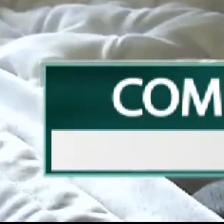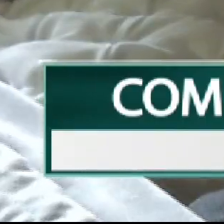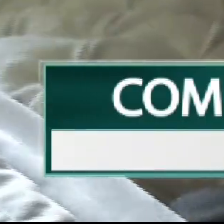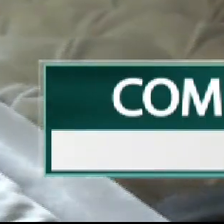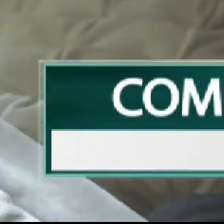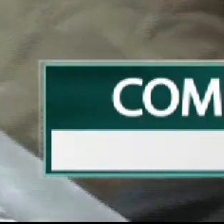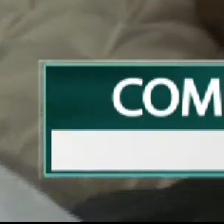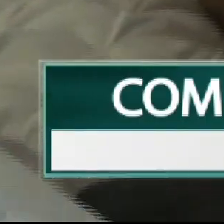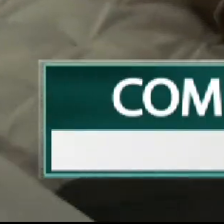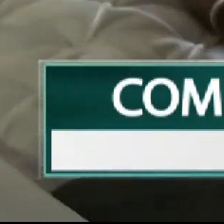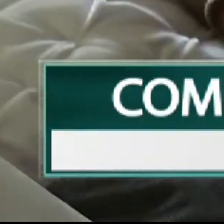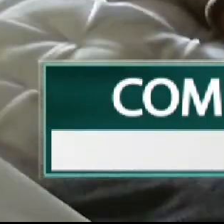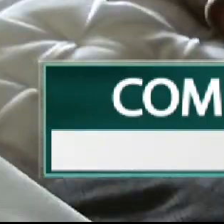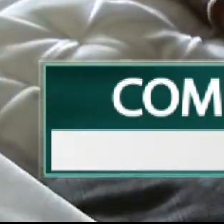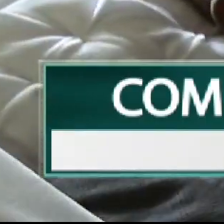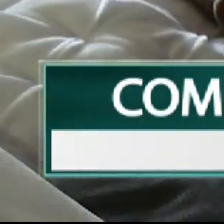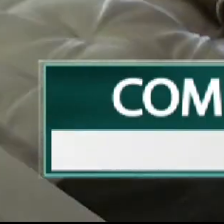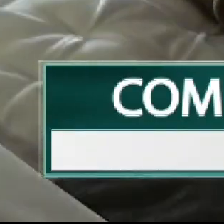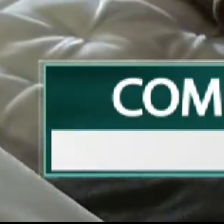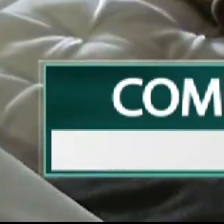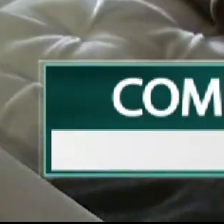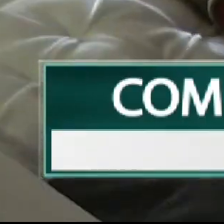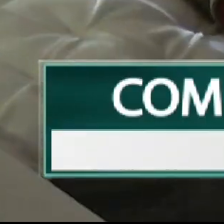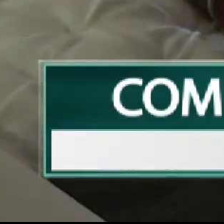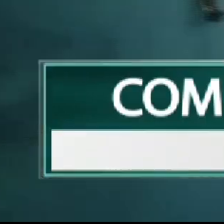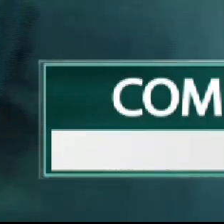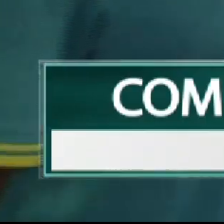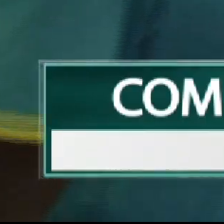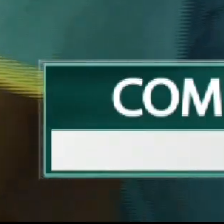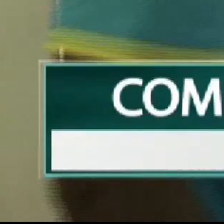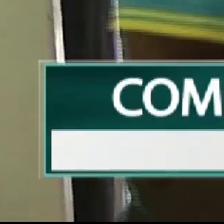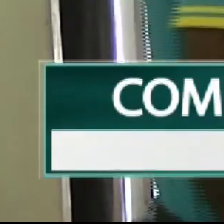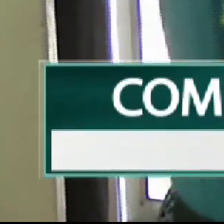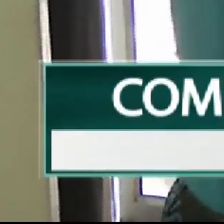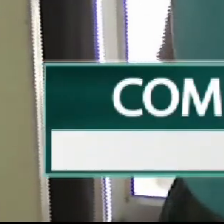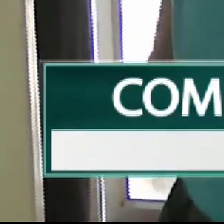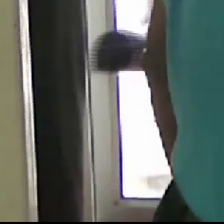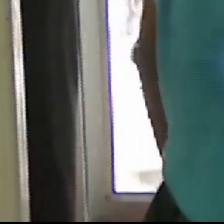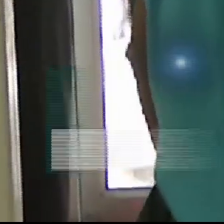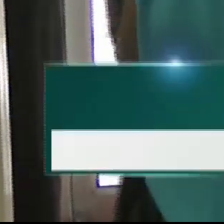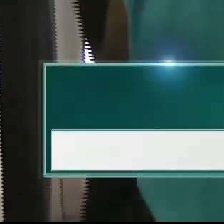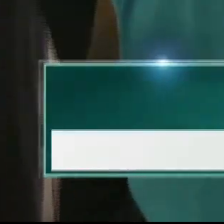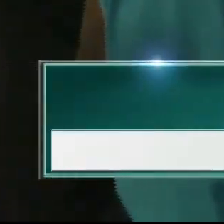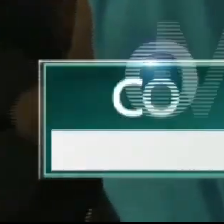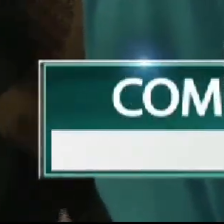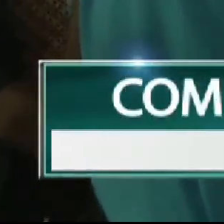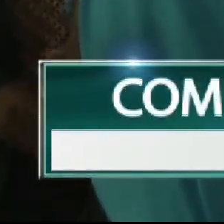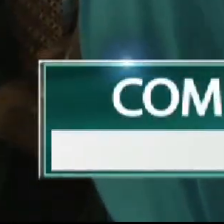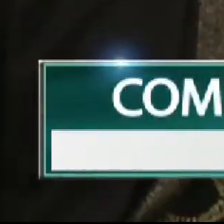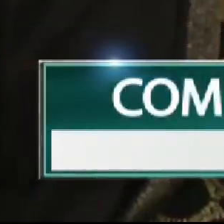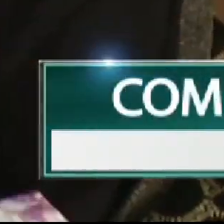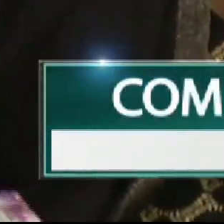And a sports legend laid to rest. You're watching The Bahamas Tonight, the National Report.